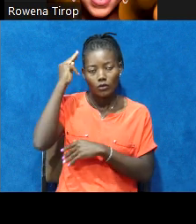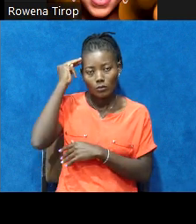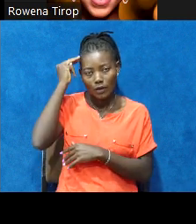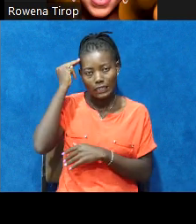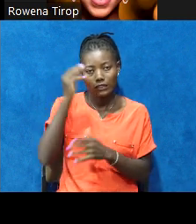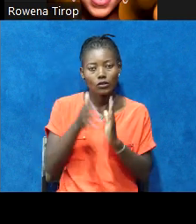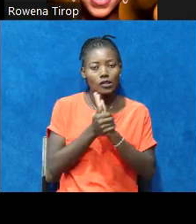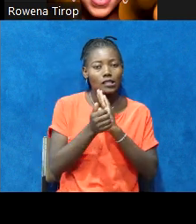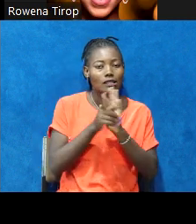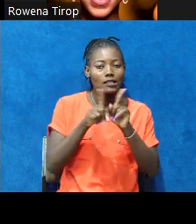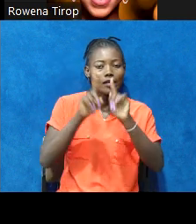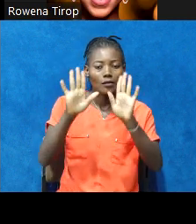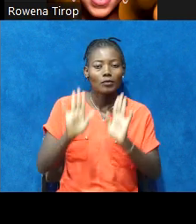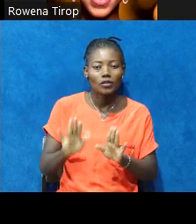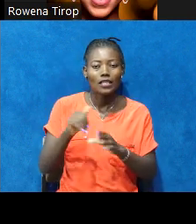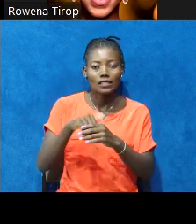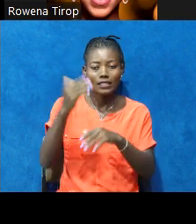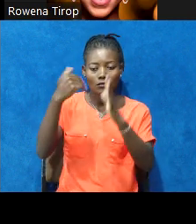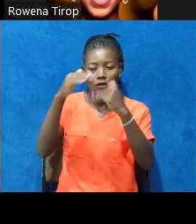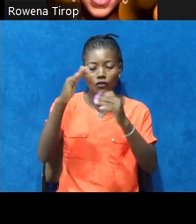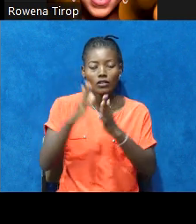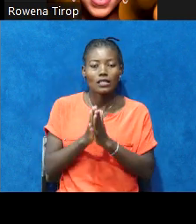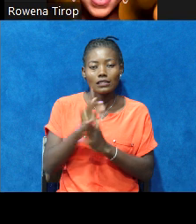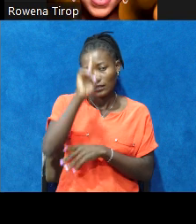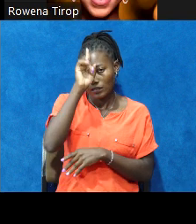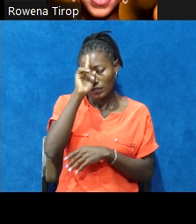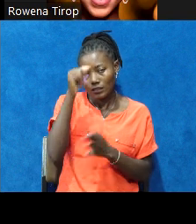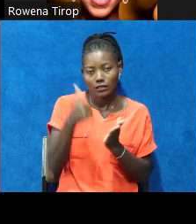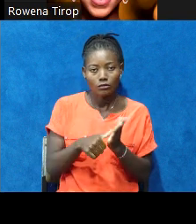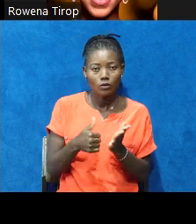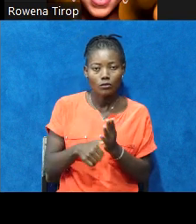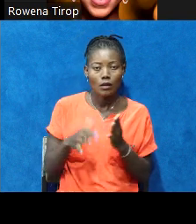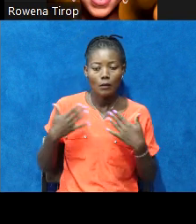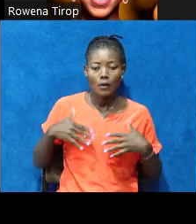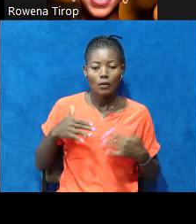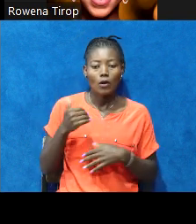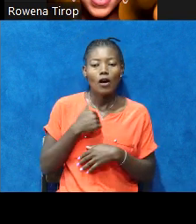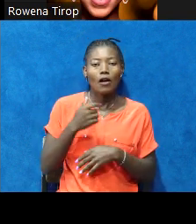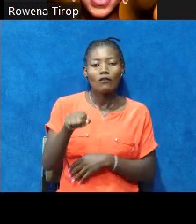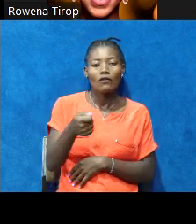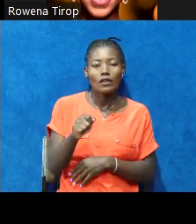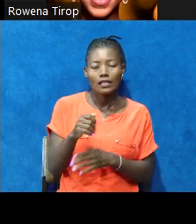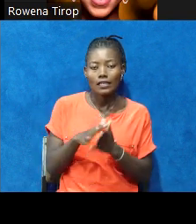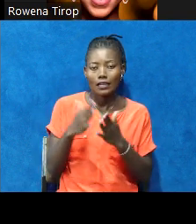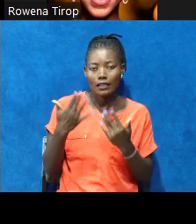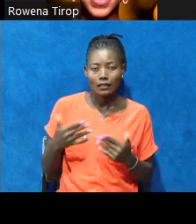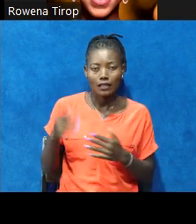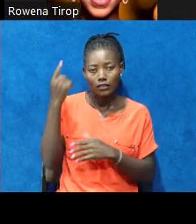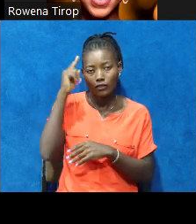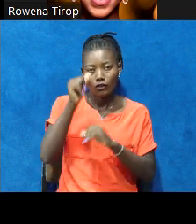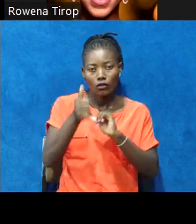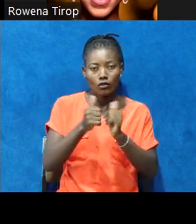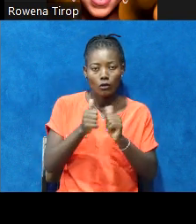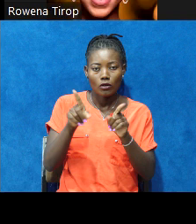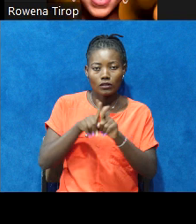in performance, common problems faced, psychological skills, key components of sports psychology, psychological